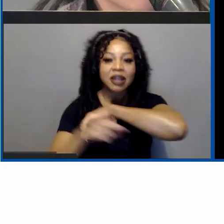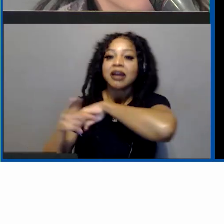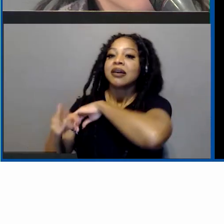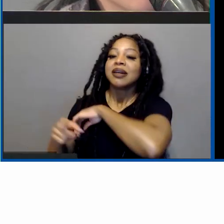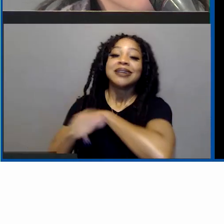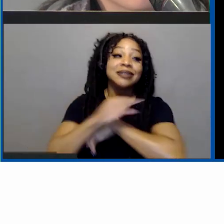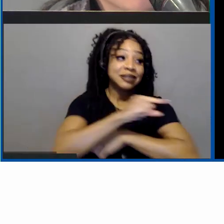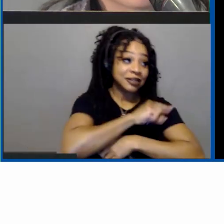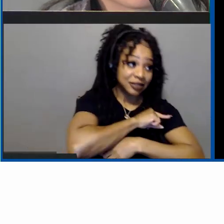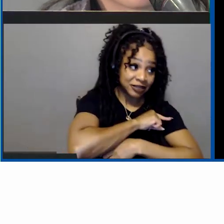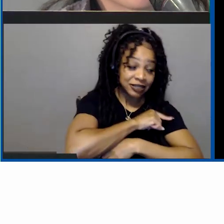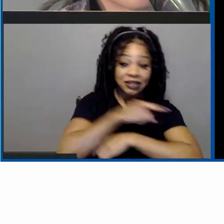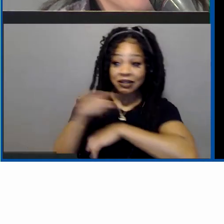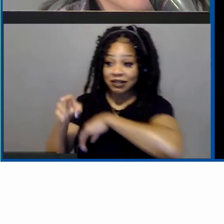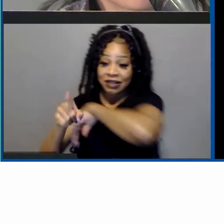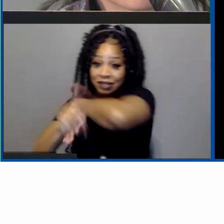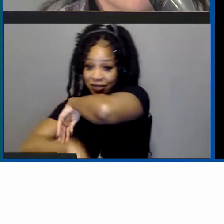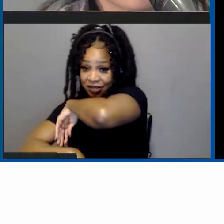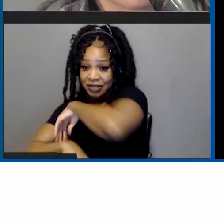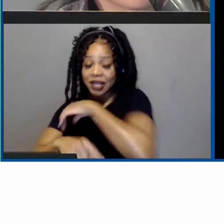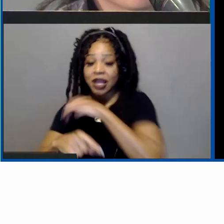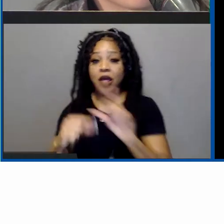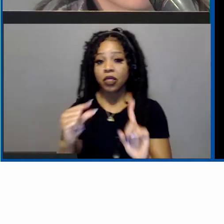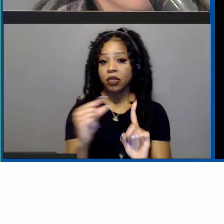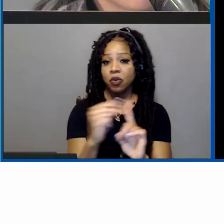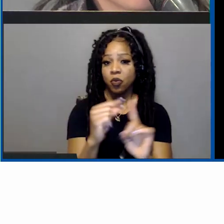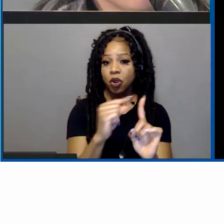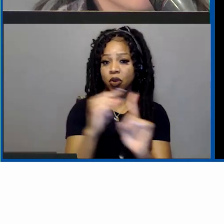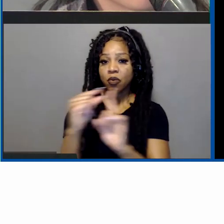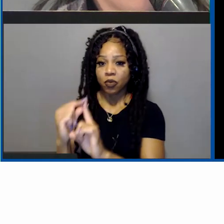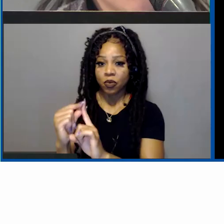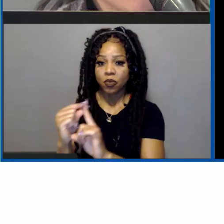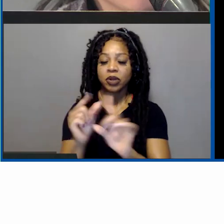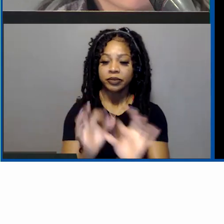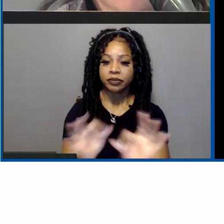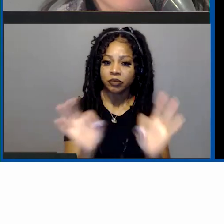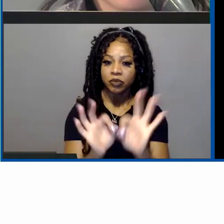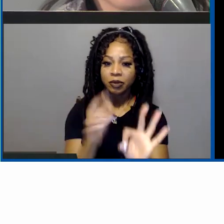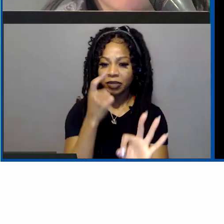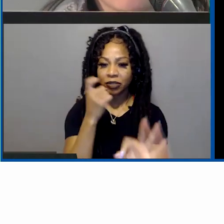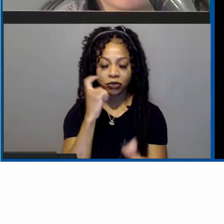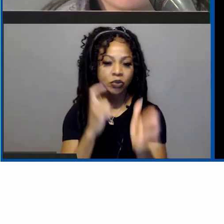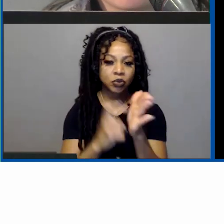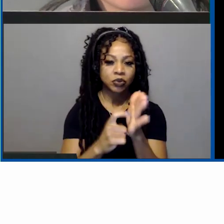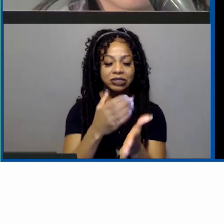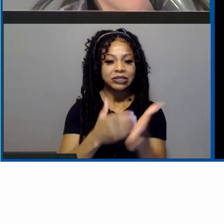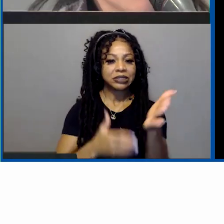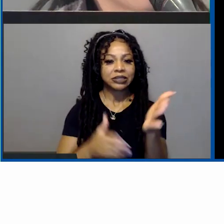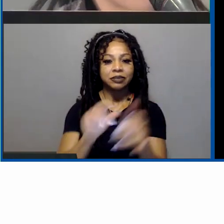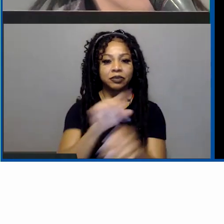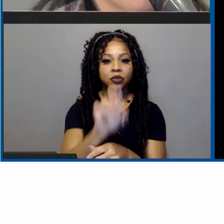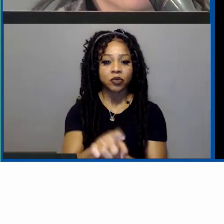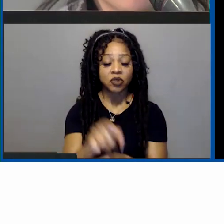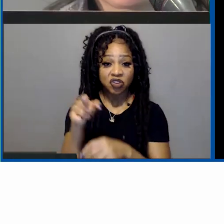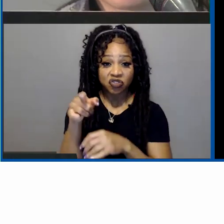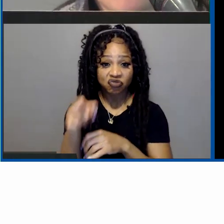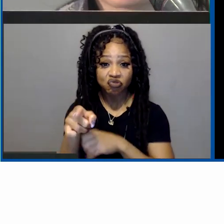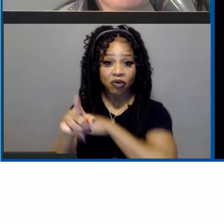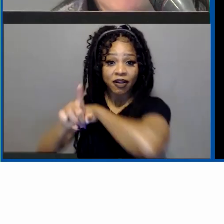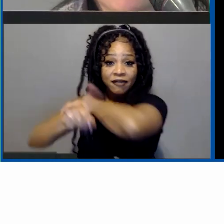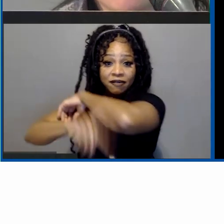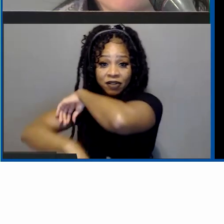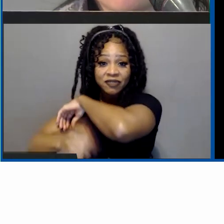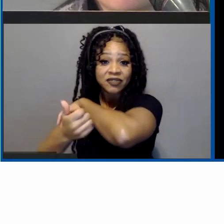found guilty. The language is really important because you'll see it in questions like, have you been convicted